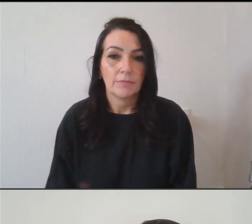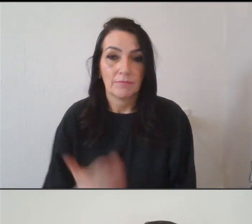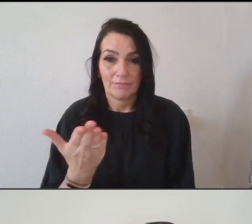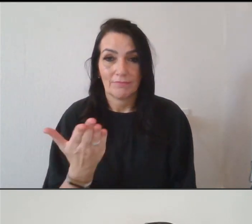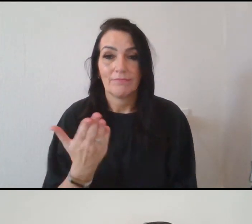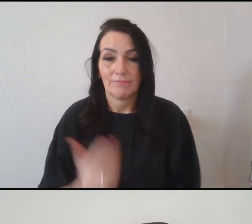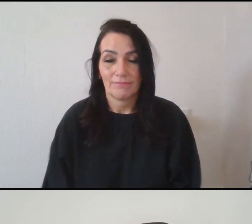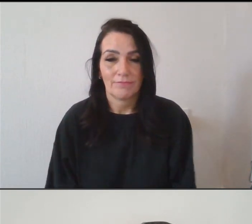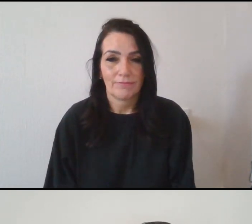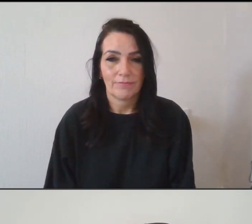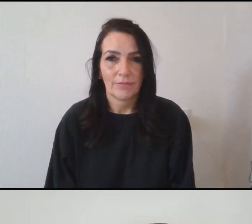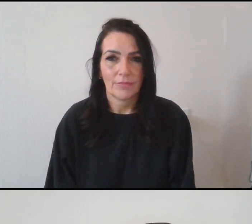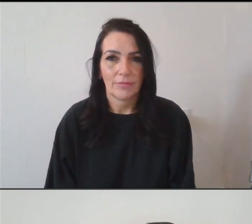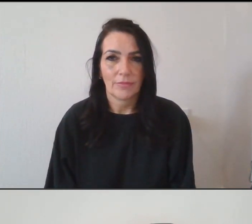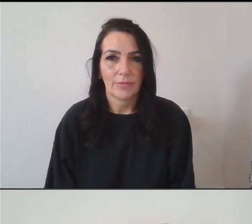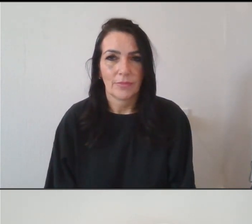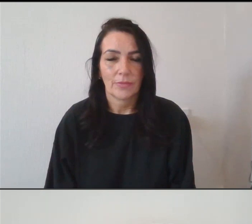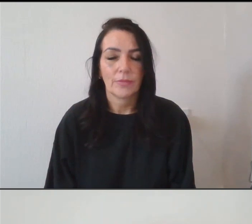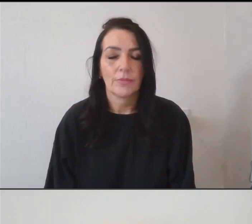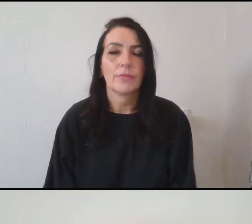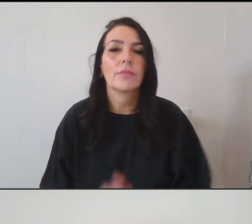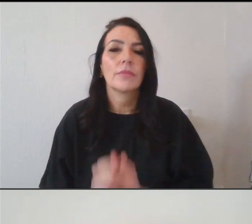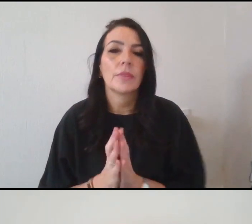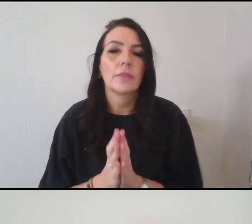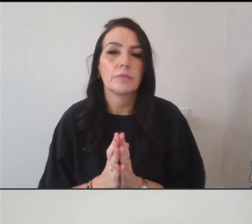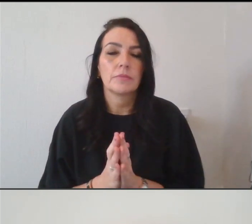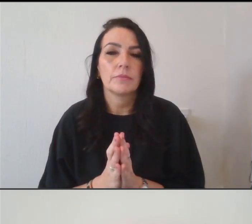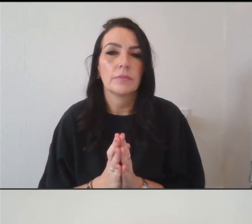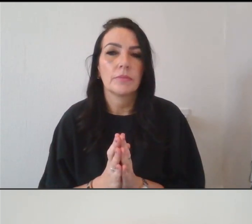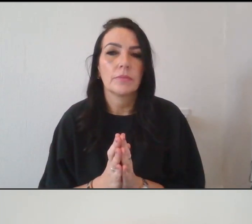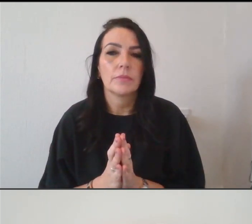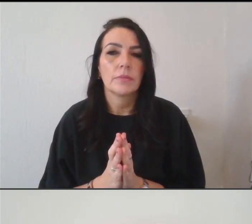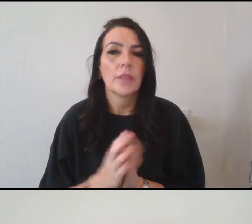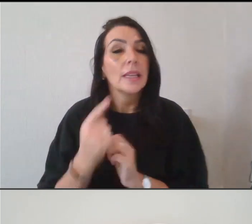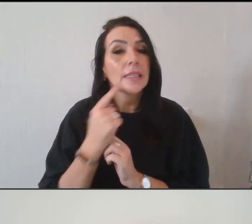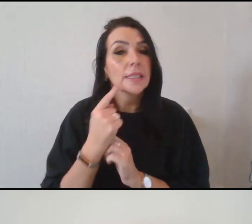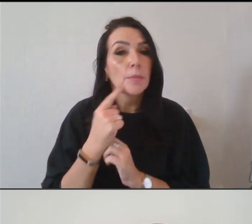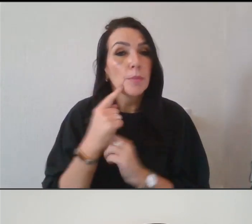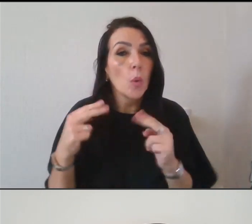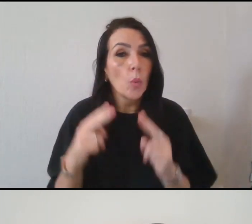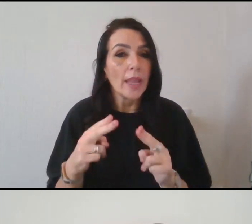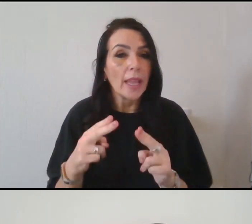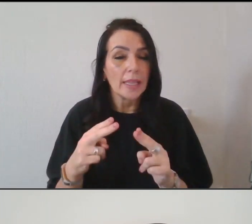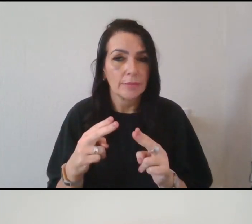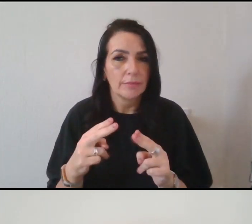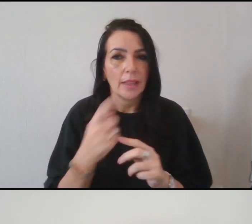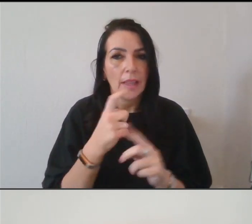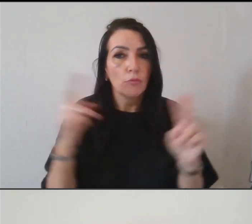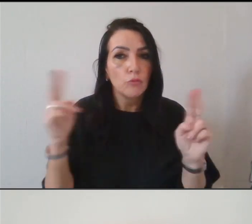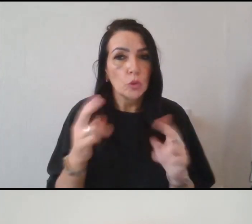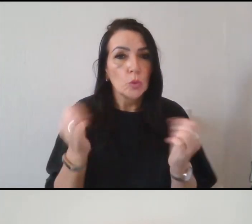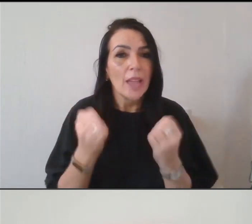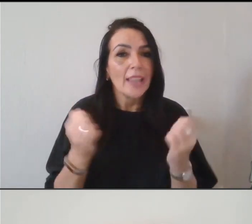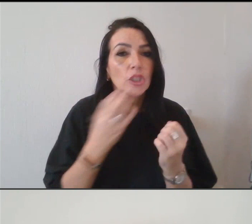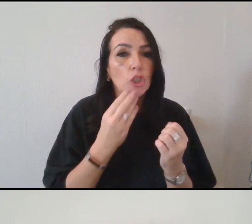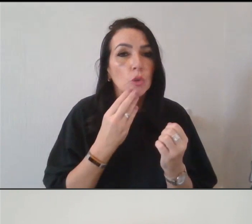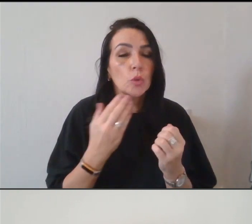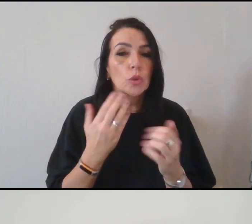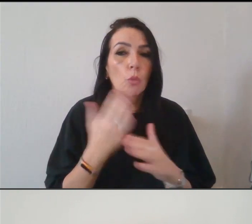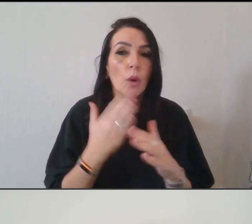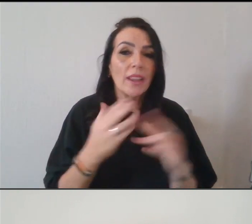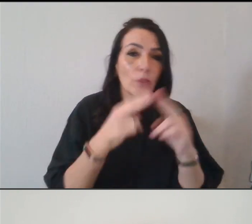So the question is, what are simple ways to reduce energy use when either working from home